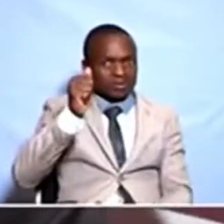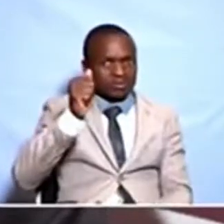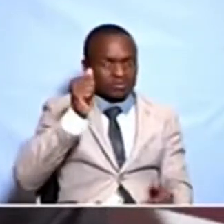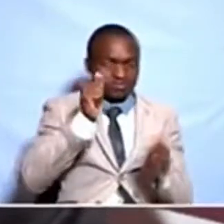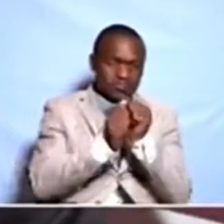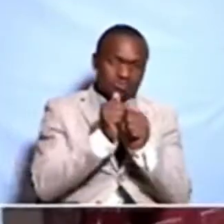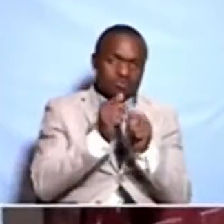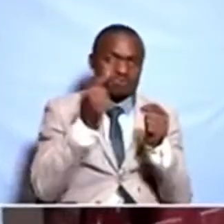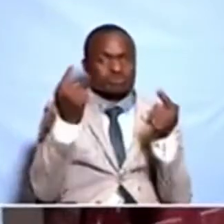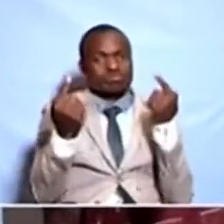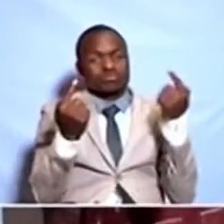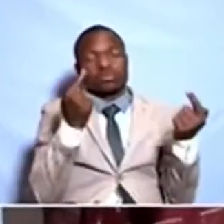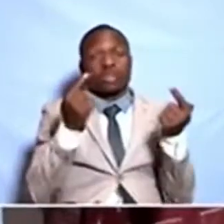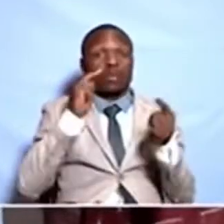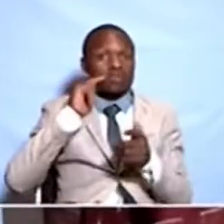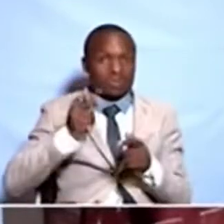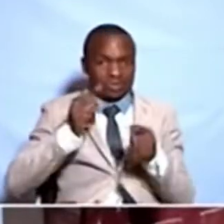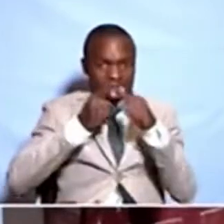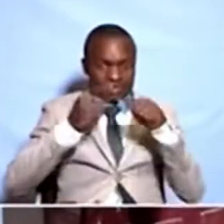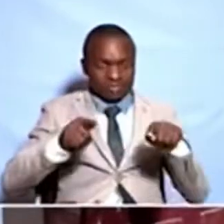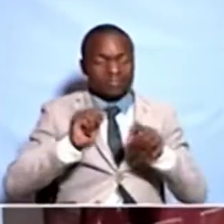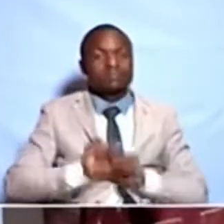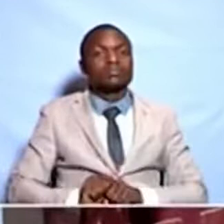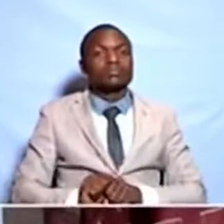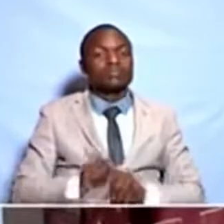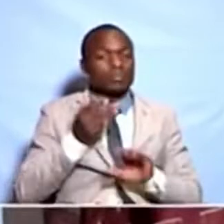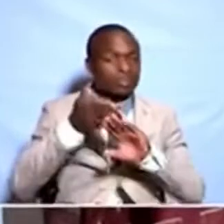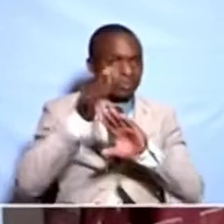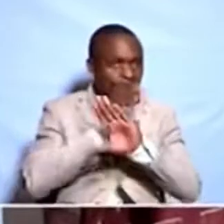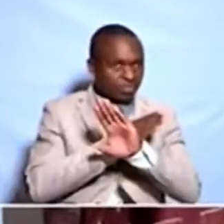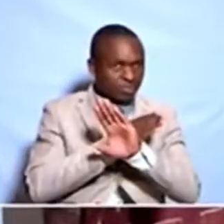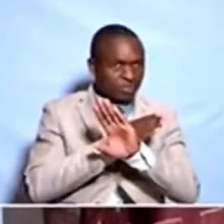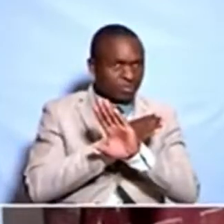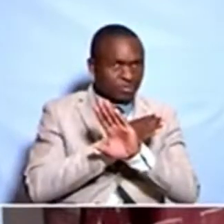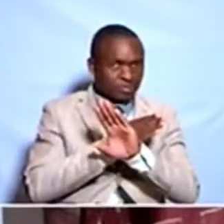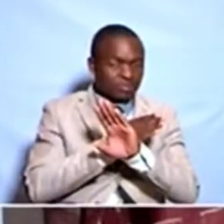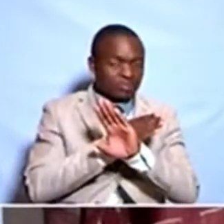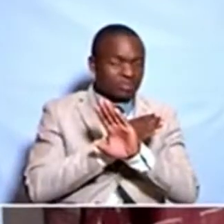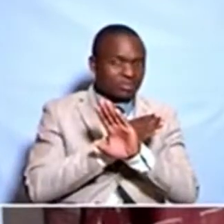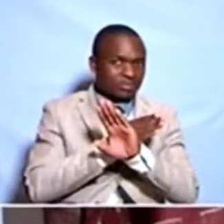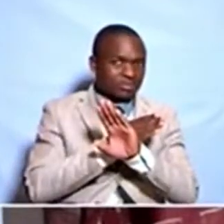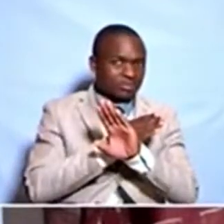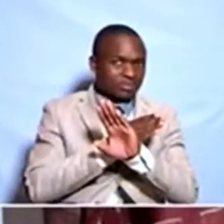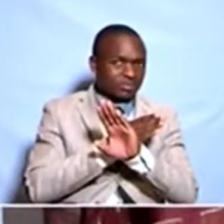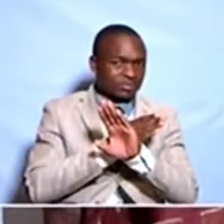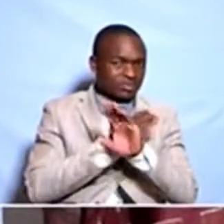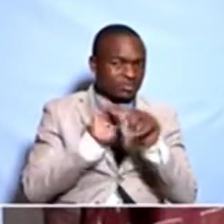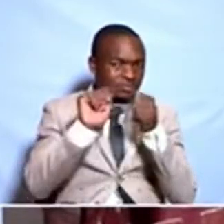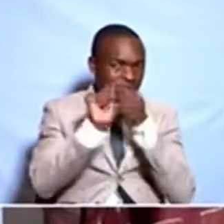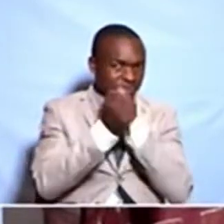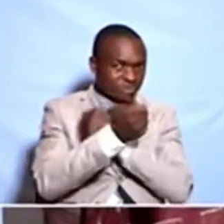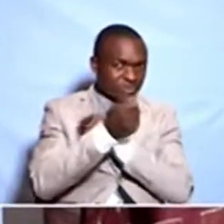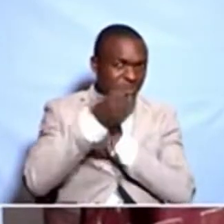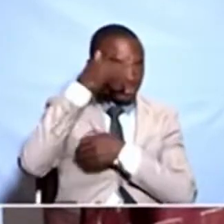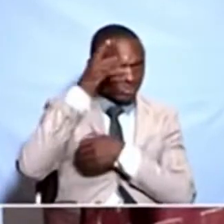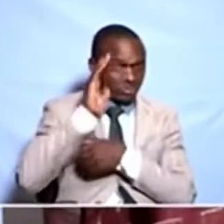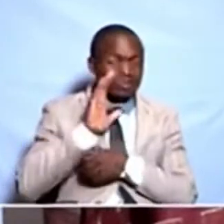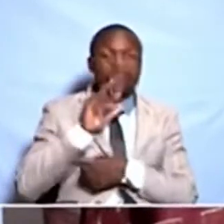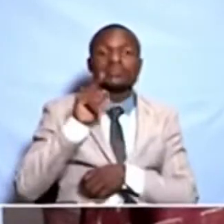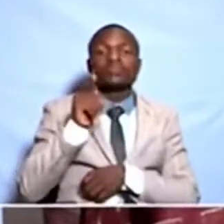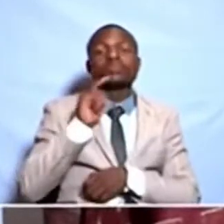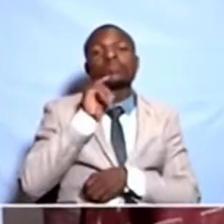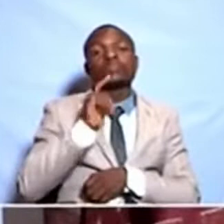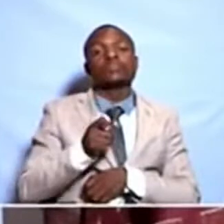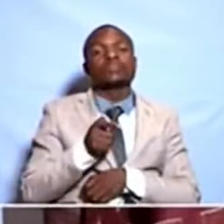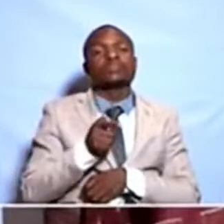Yeah, actually, what should happen is, because before you even effect that change of color, you must